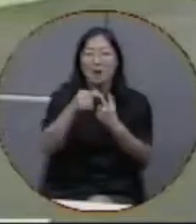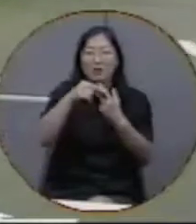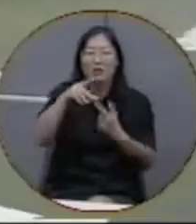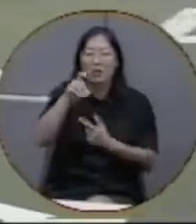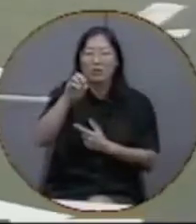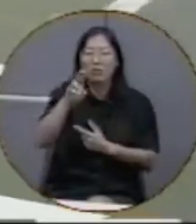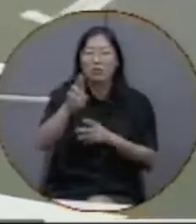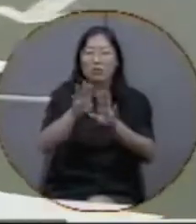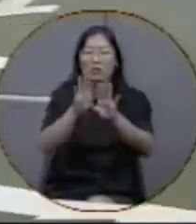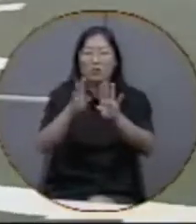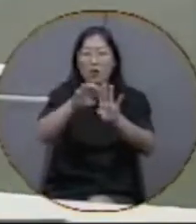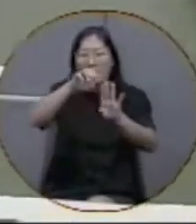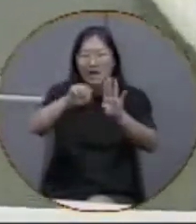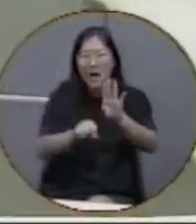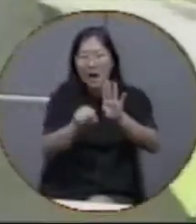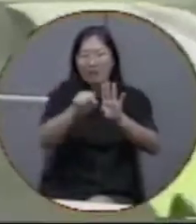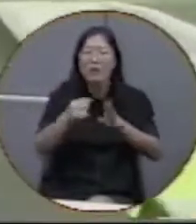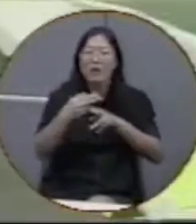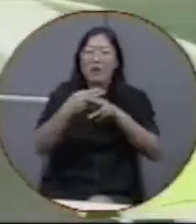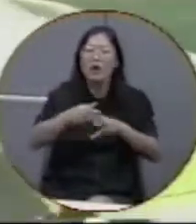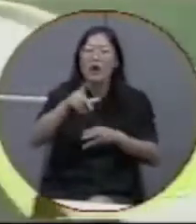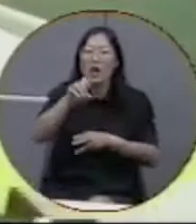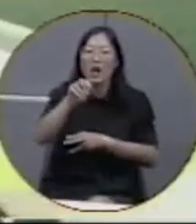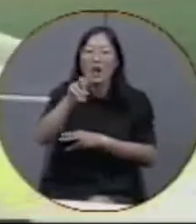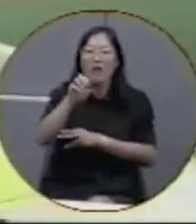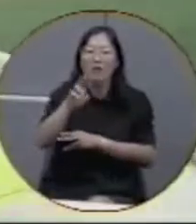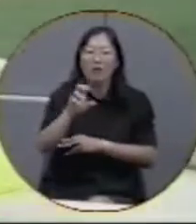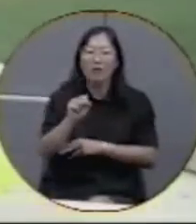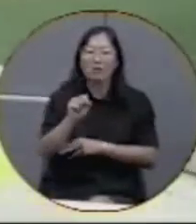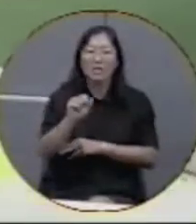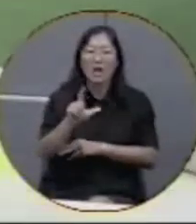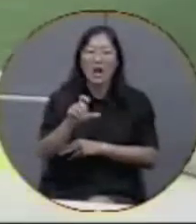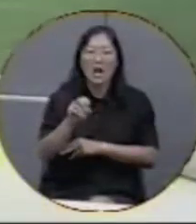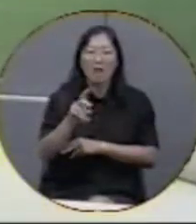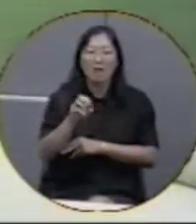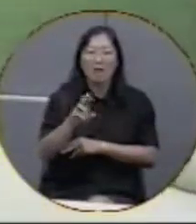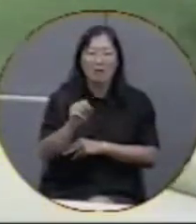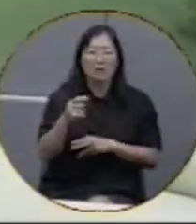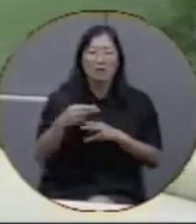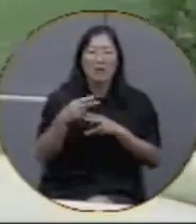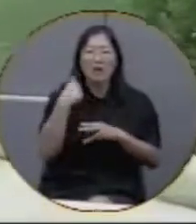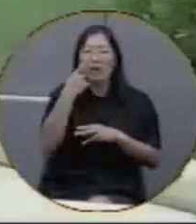in all these buildings, or they're called levers. They kind of look like a